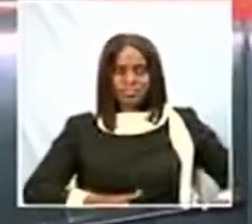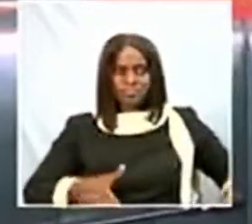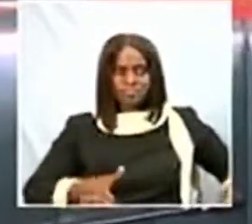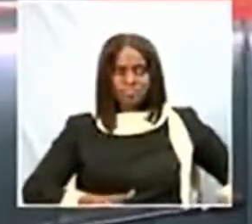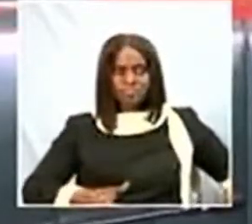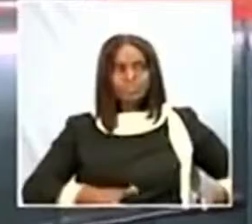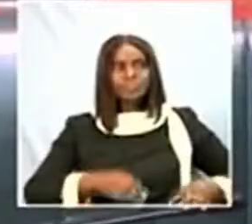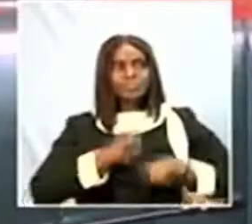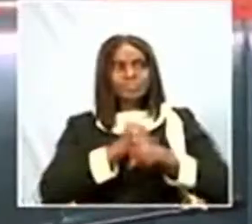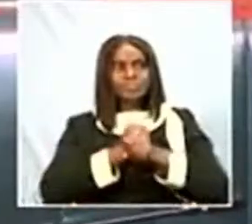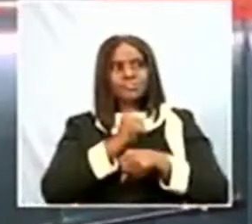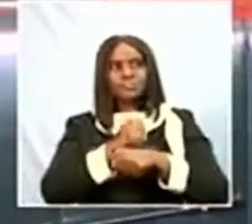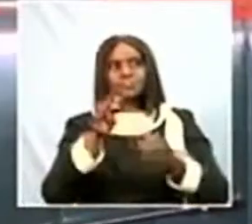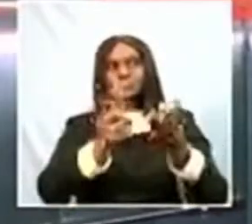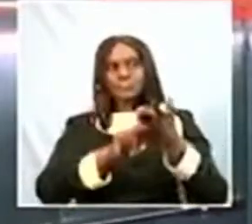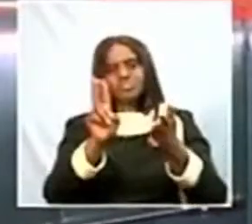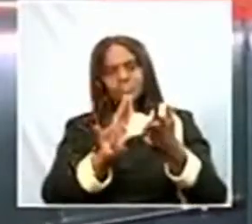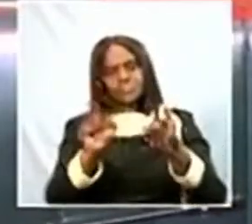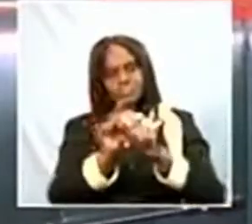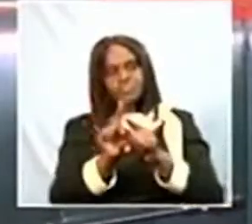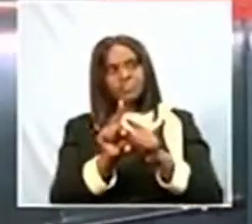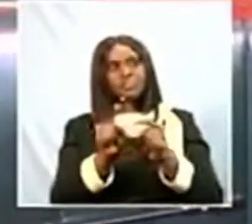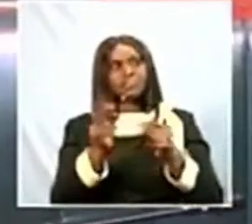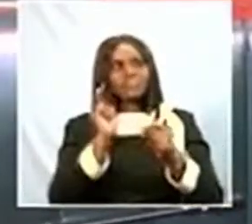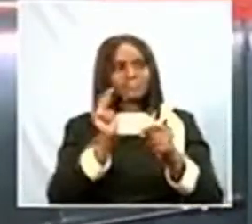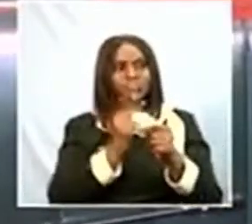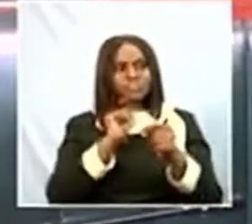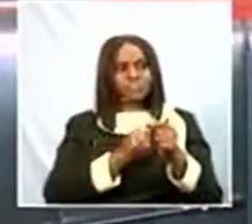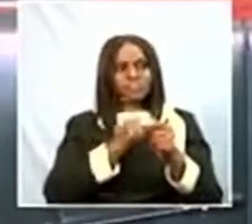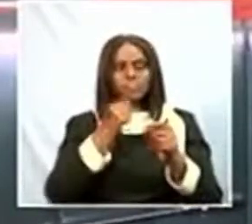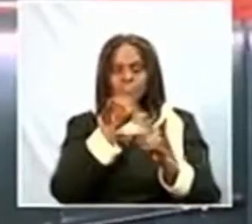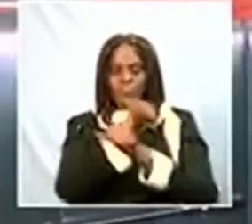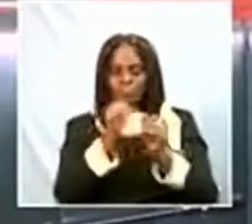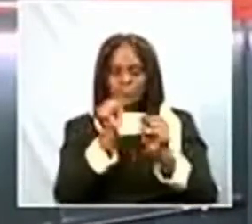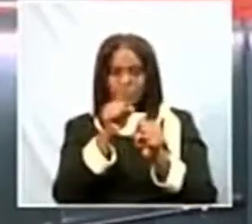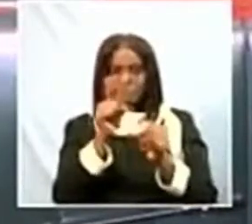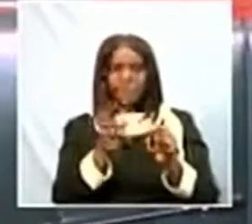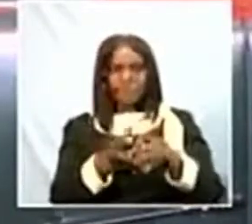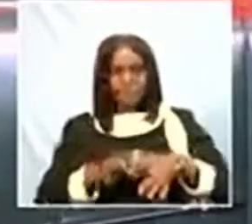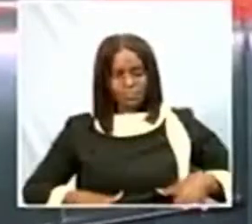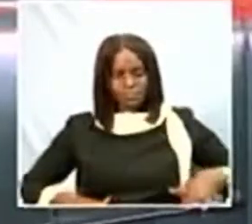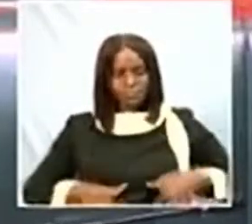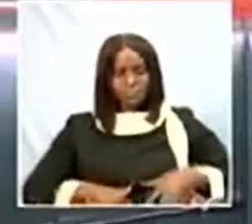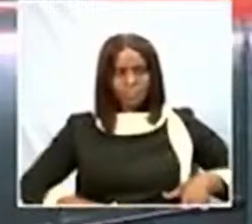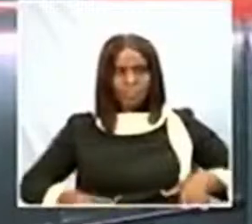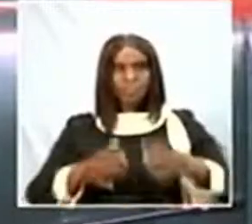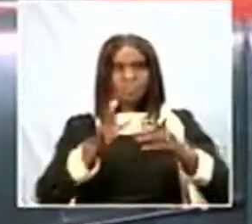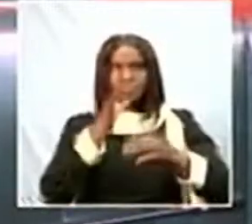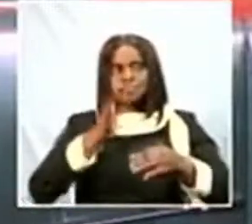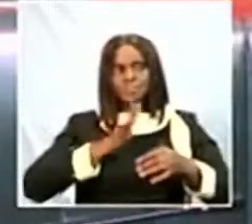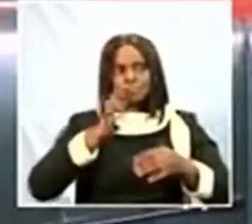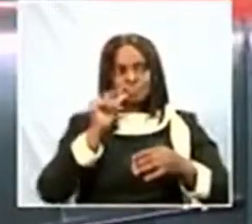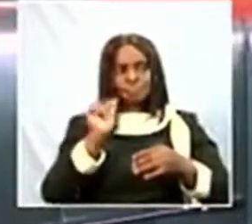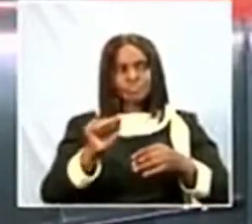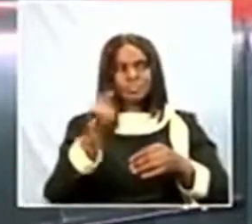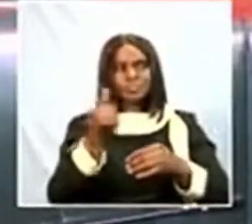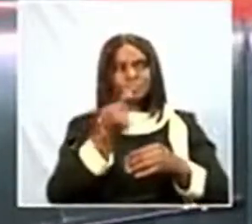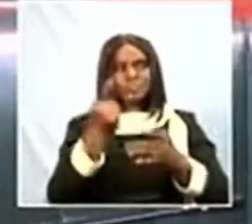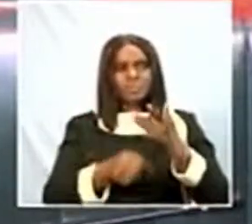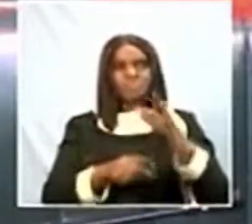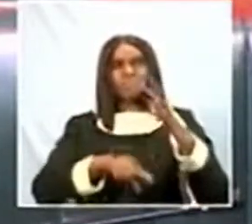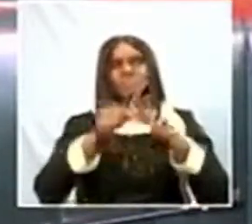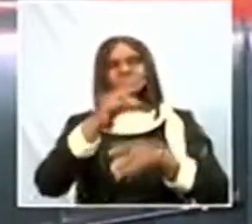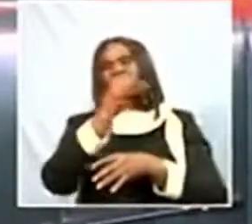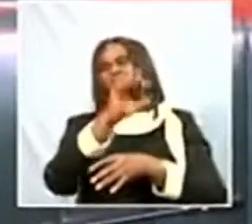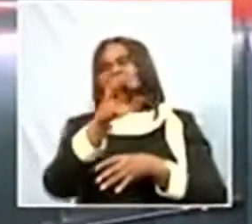make reusable diapers in order for us to fight the issue for diapers. Nowadays, Madam Speaker, we can find diapers